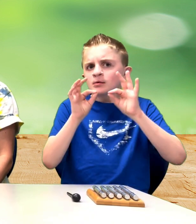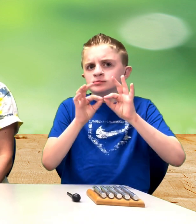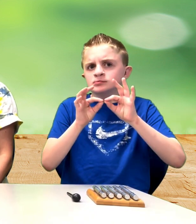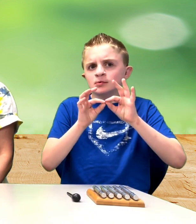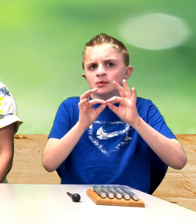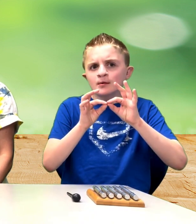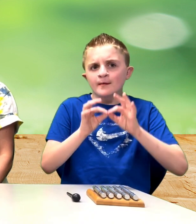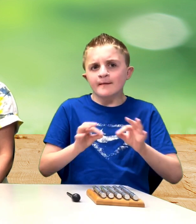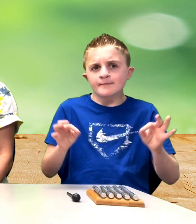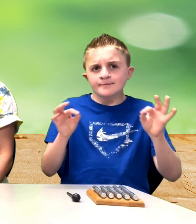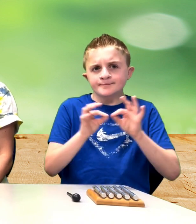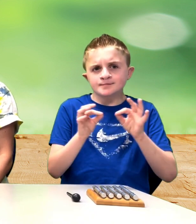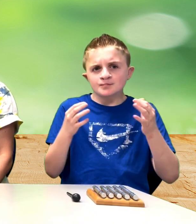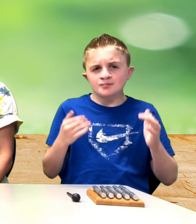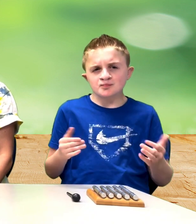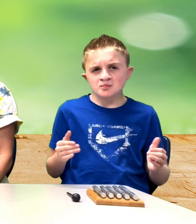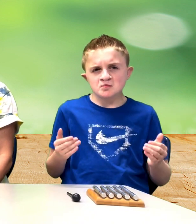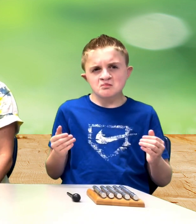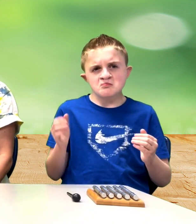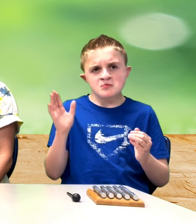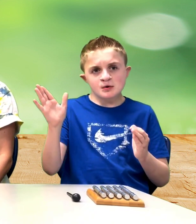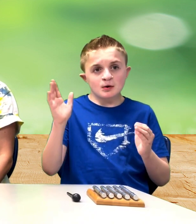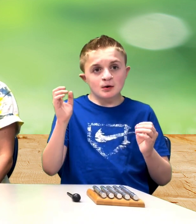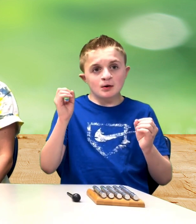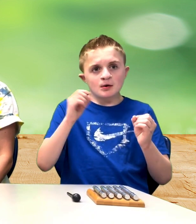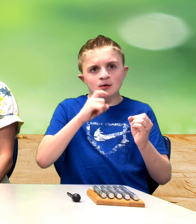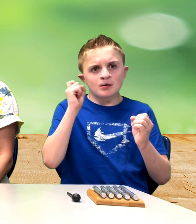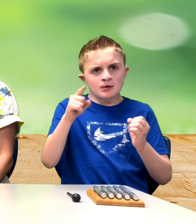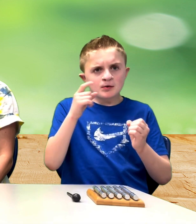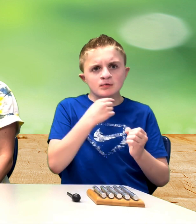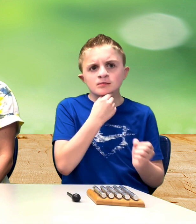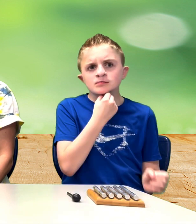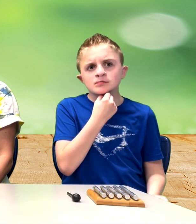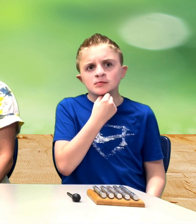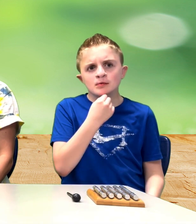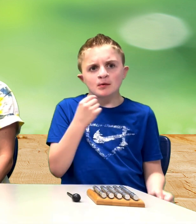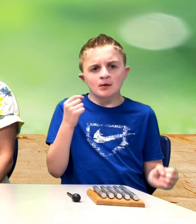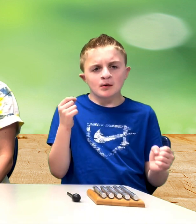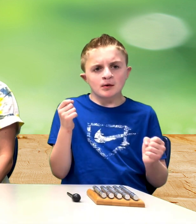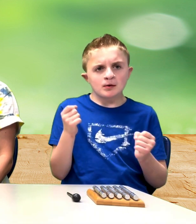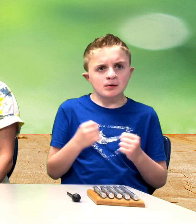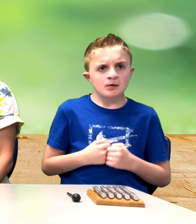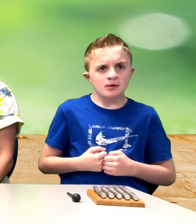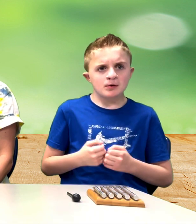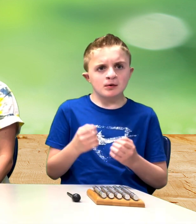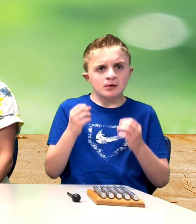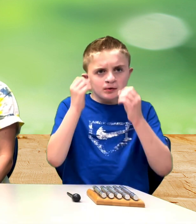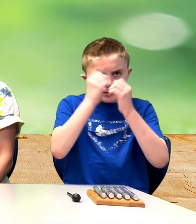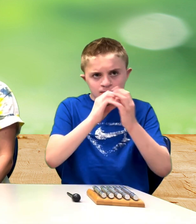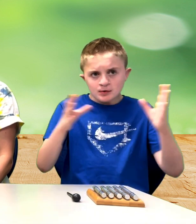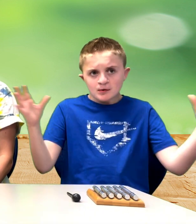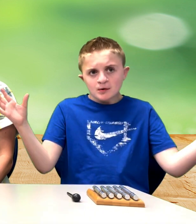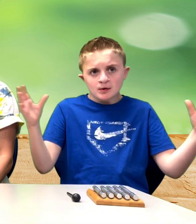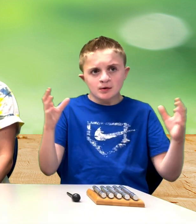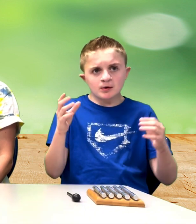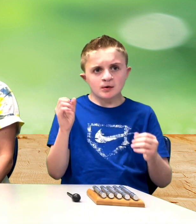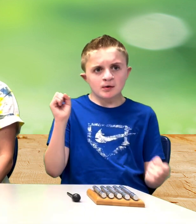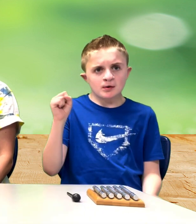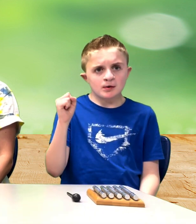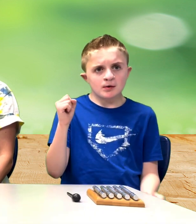minute and I want you to think about something that was said to you that really hurt your